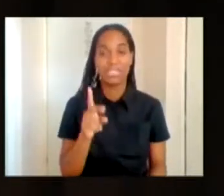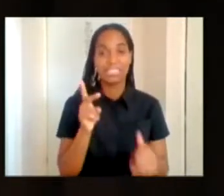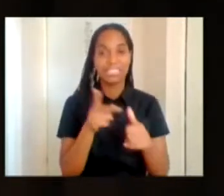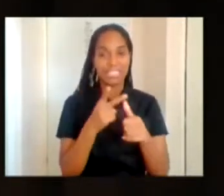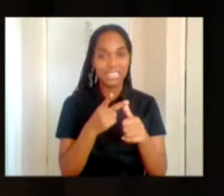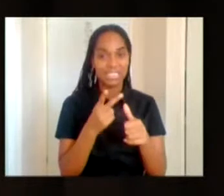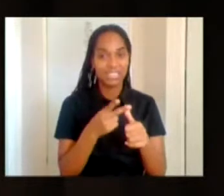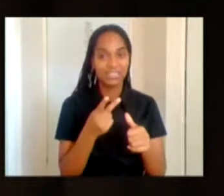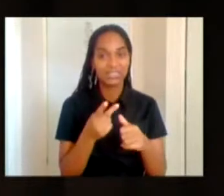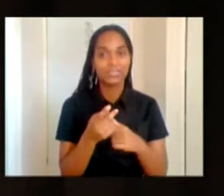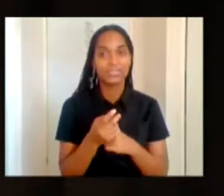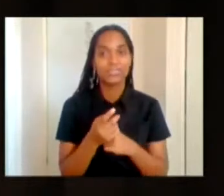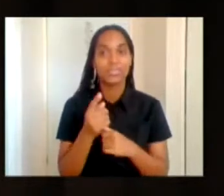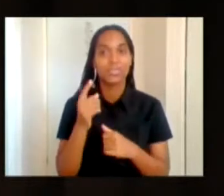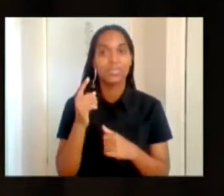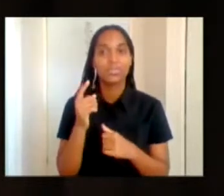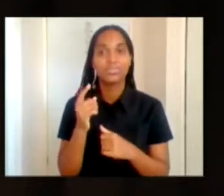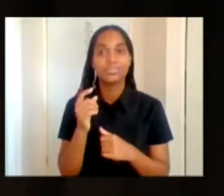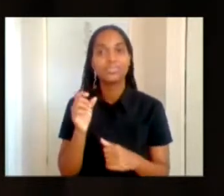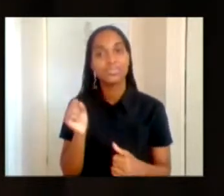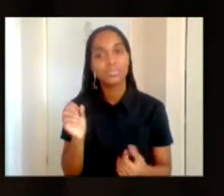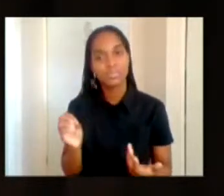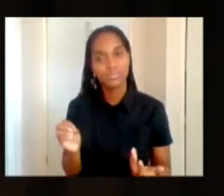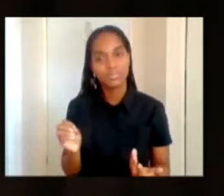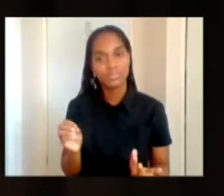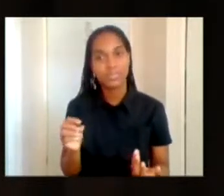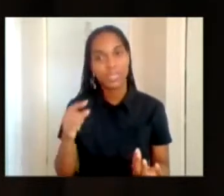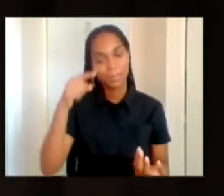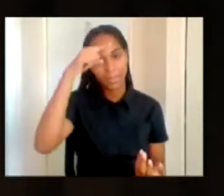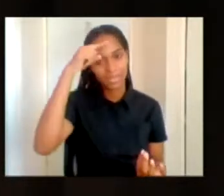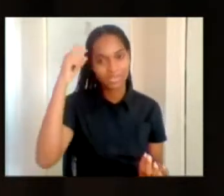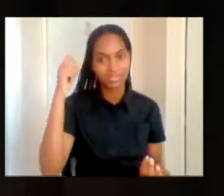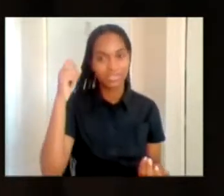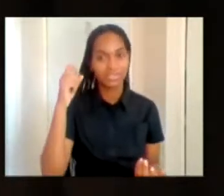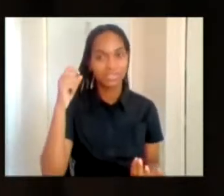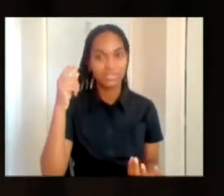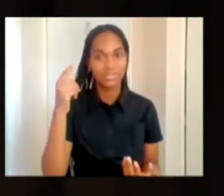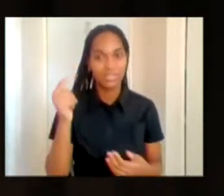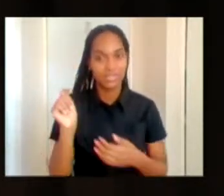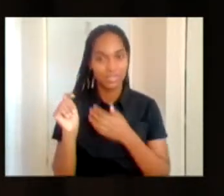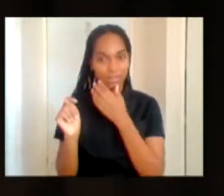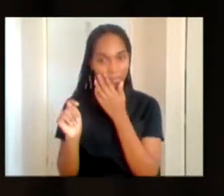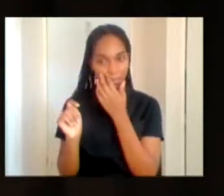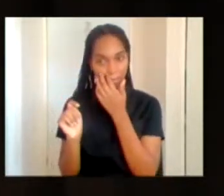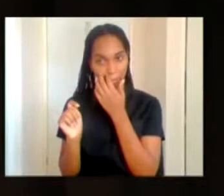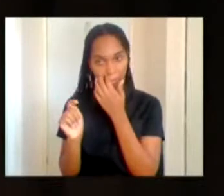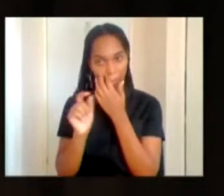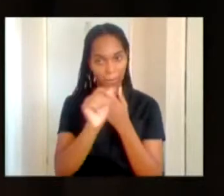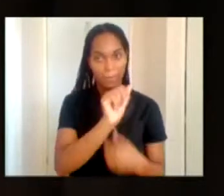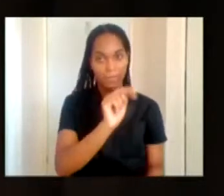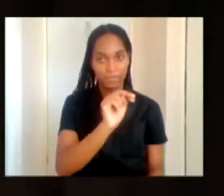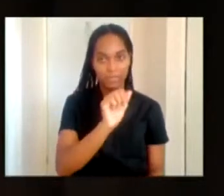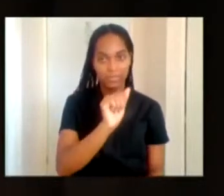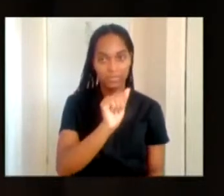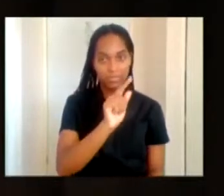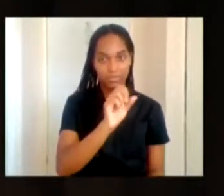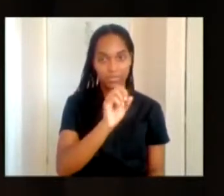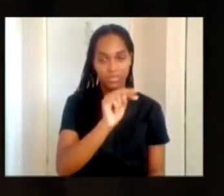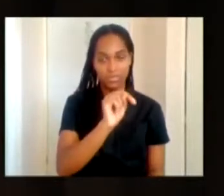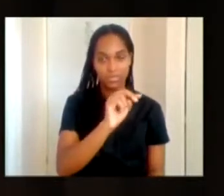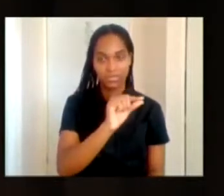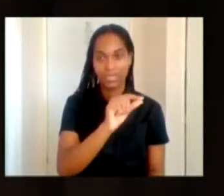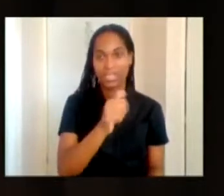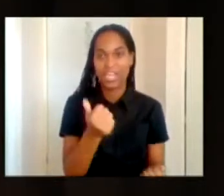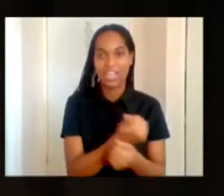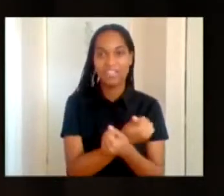the second thing was clock reference locking. So because the The analog case, everything is just kind of,